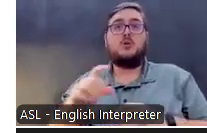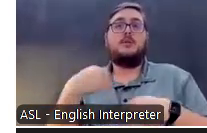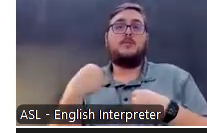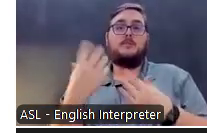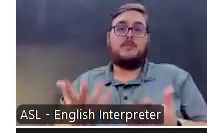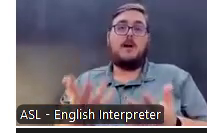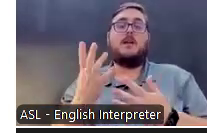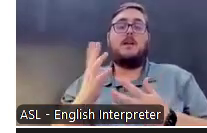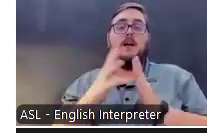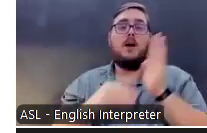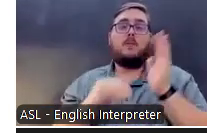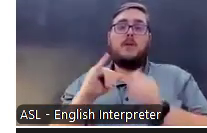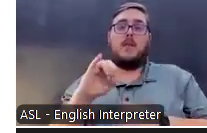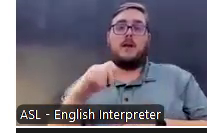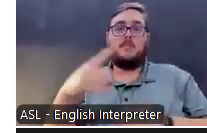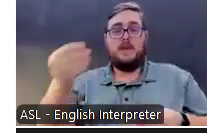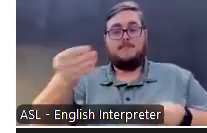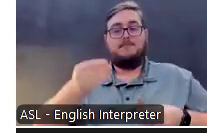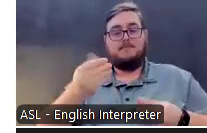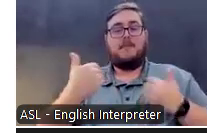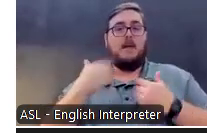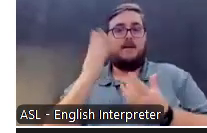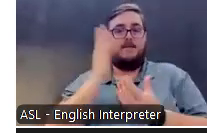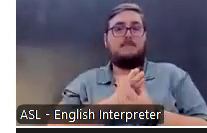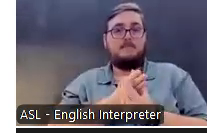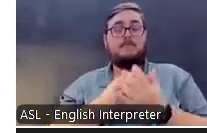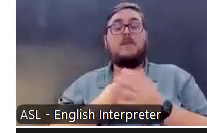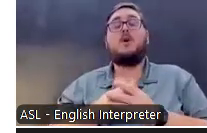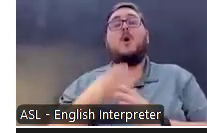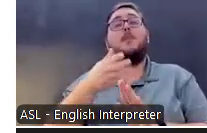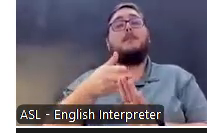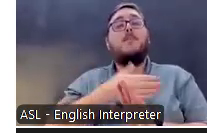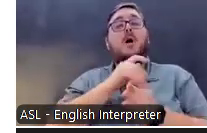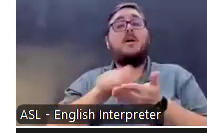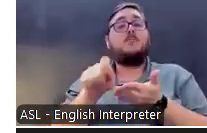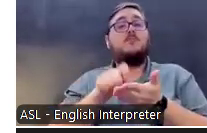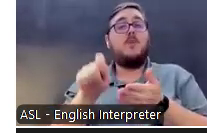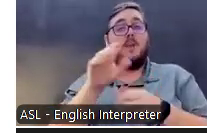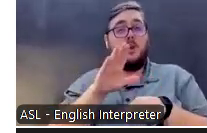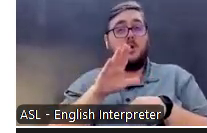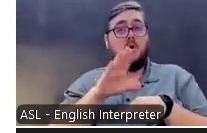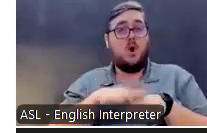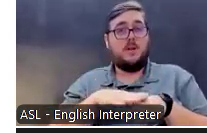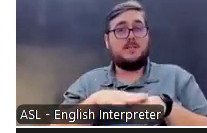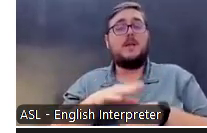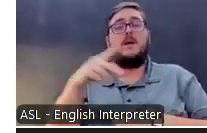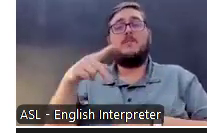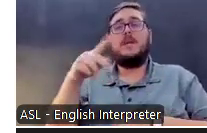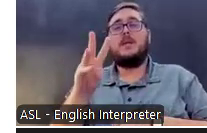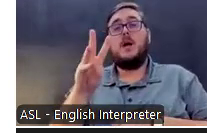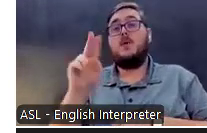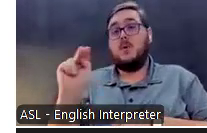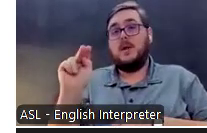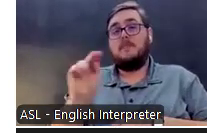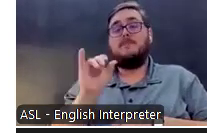Prior written notice, and that's also known as PWN, is a very important document in special